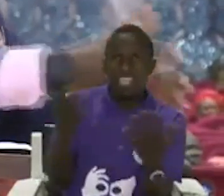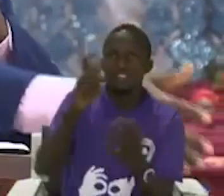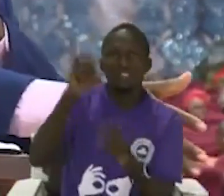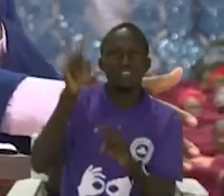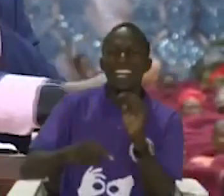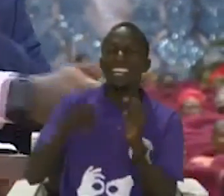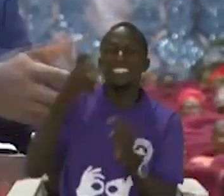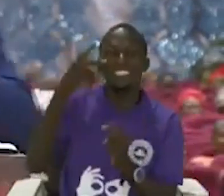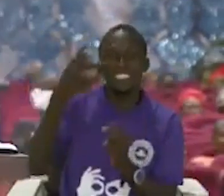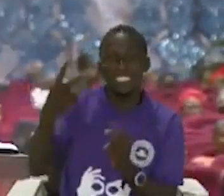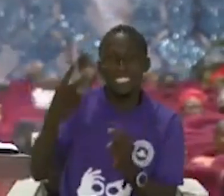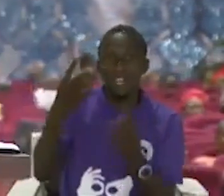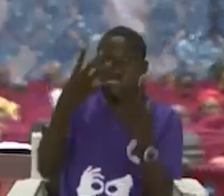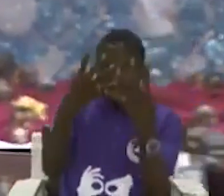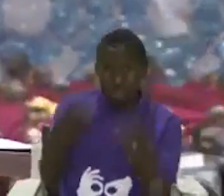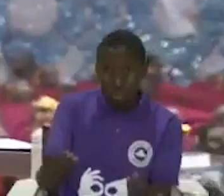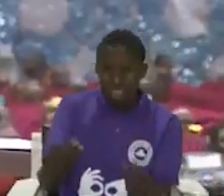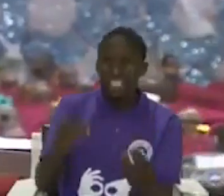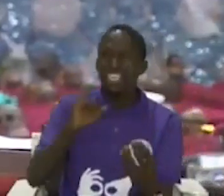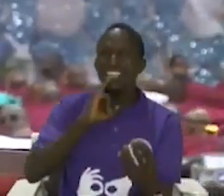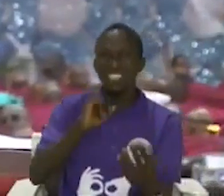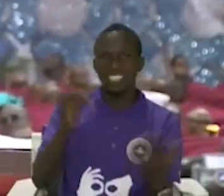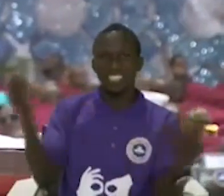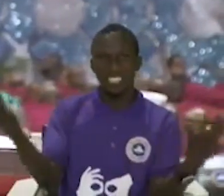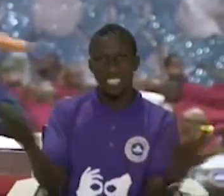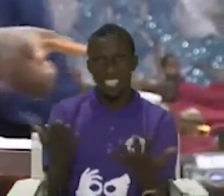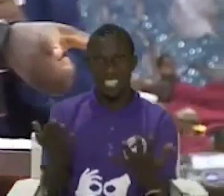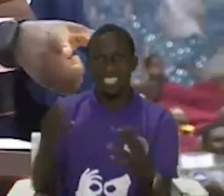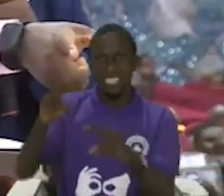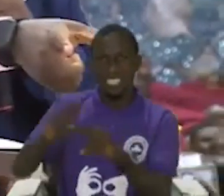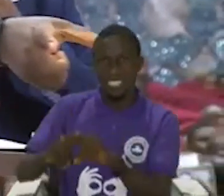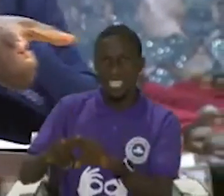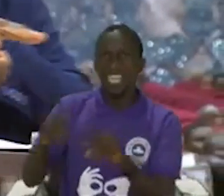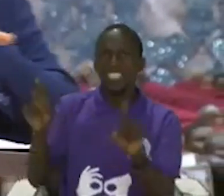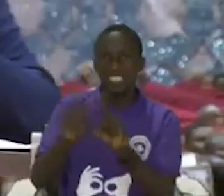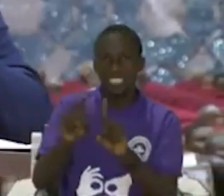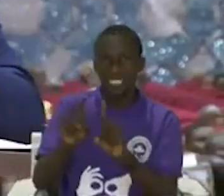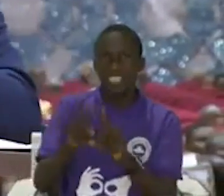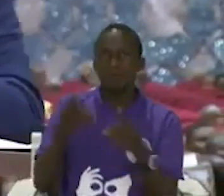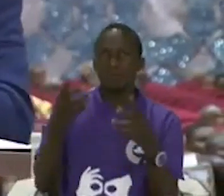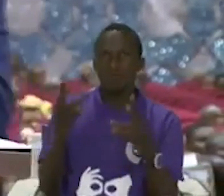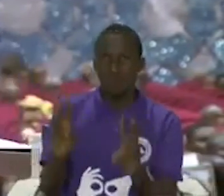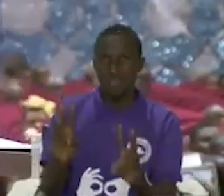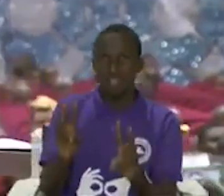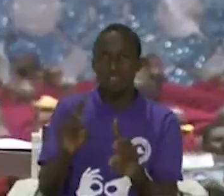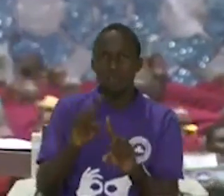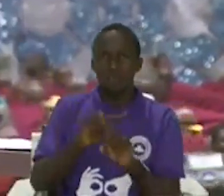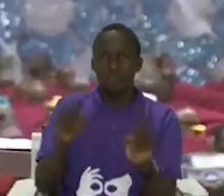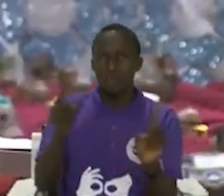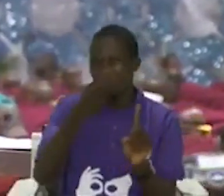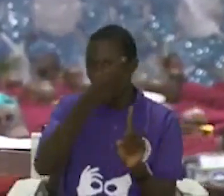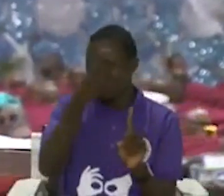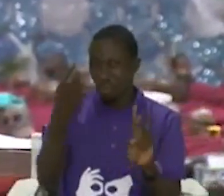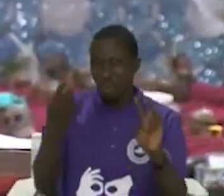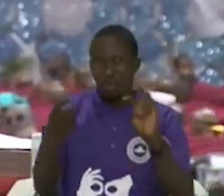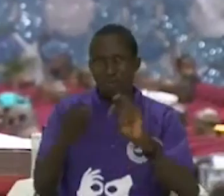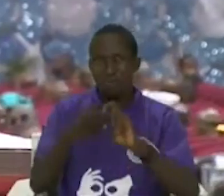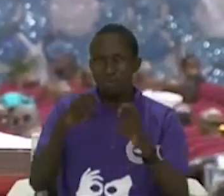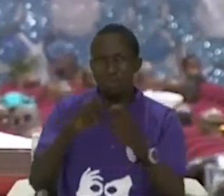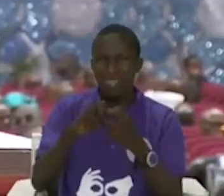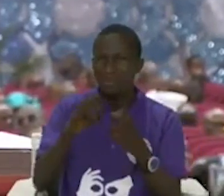Solution is seated. Problem is seated in the same row. And because the problem lack